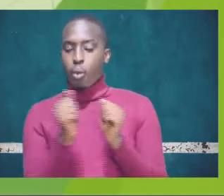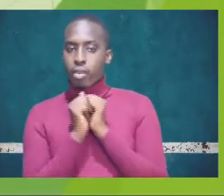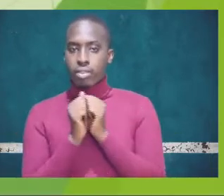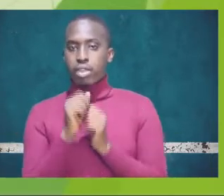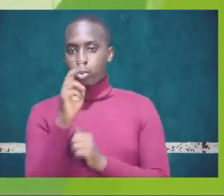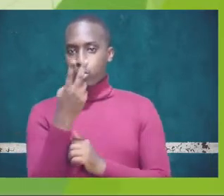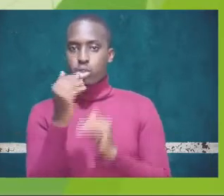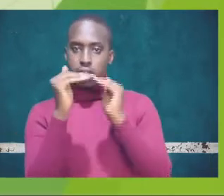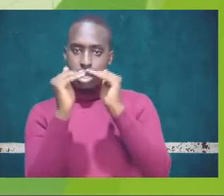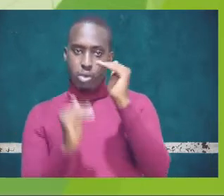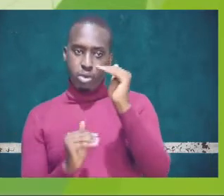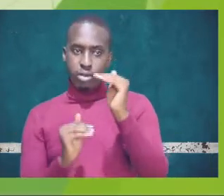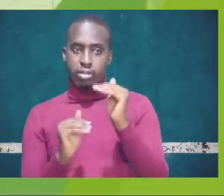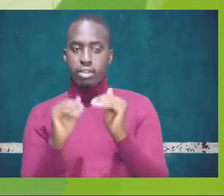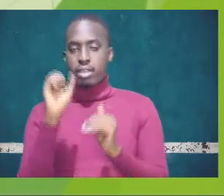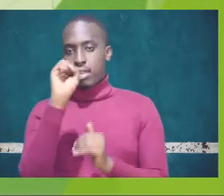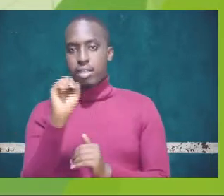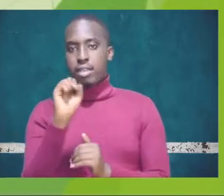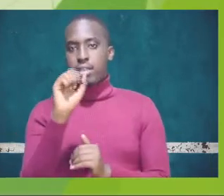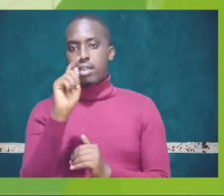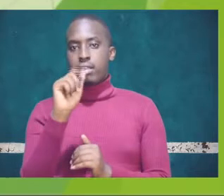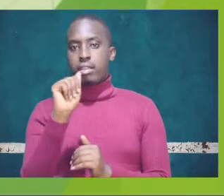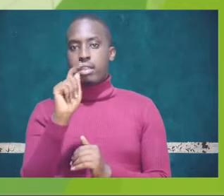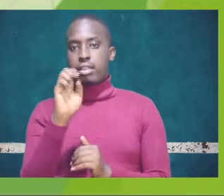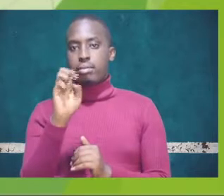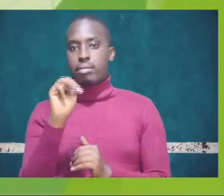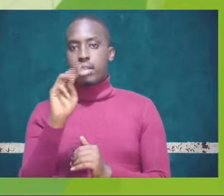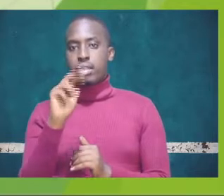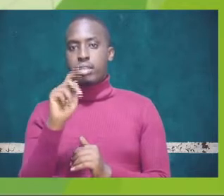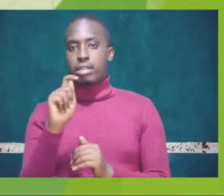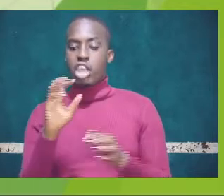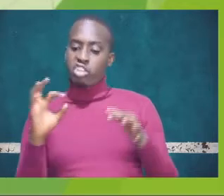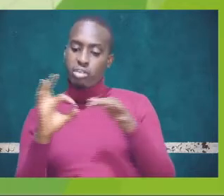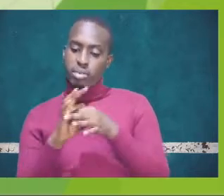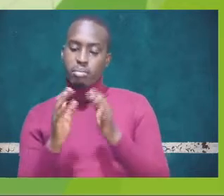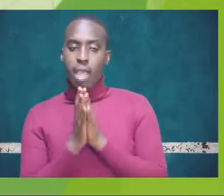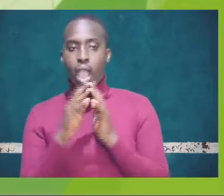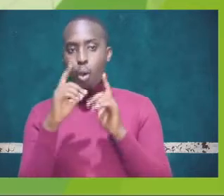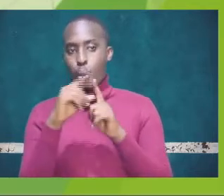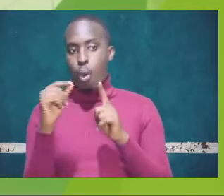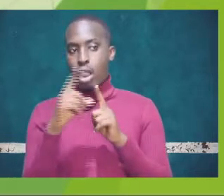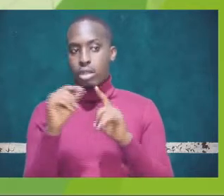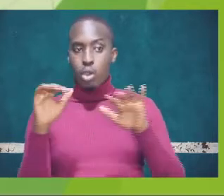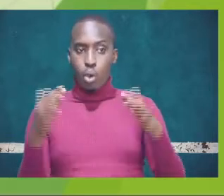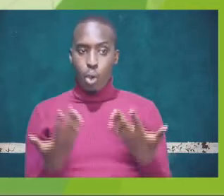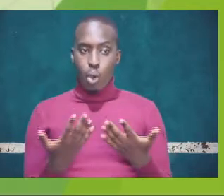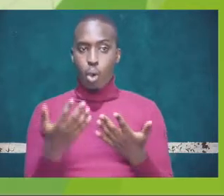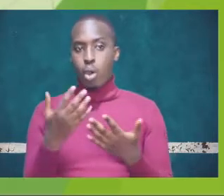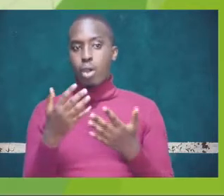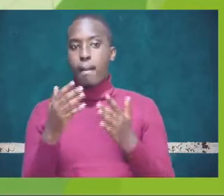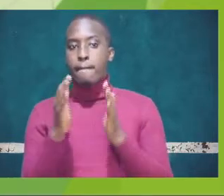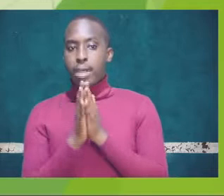2 inequality statements joined either by the word or by the